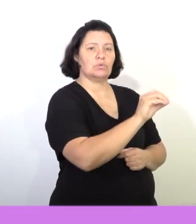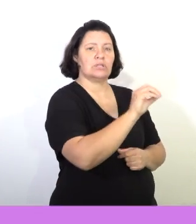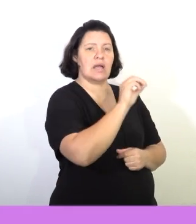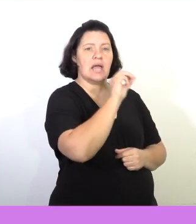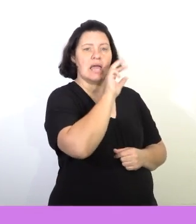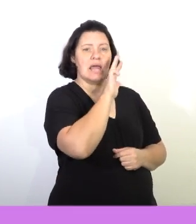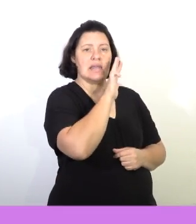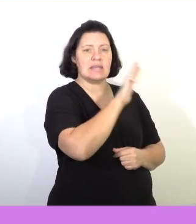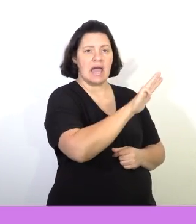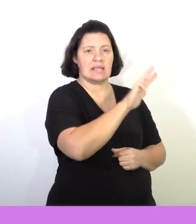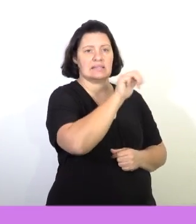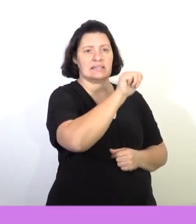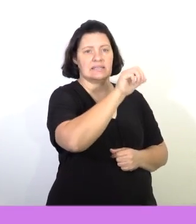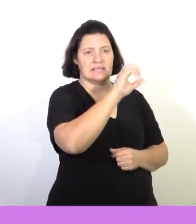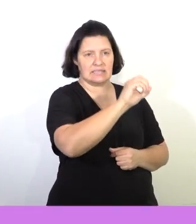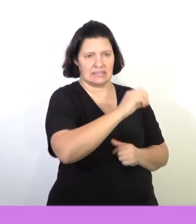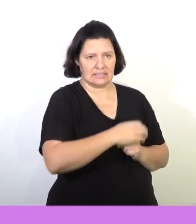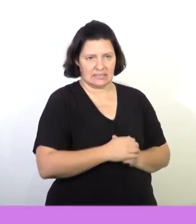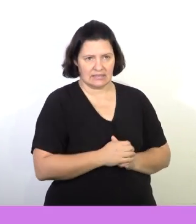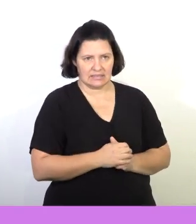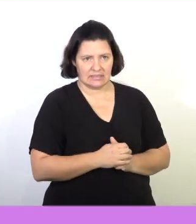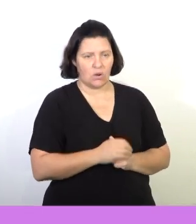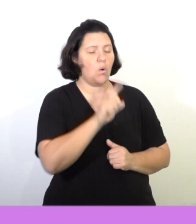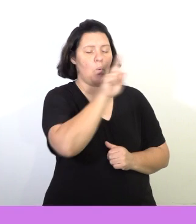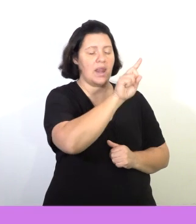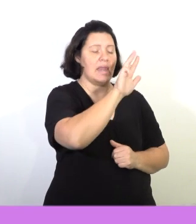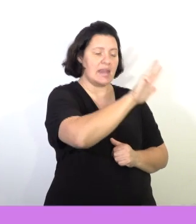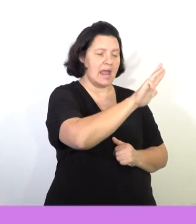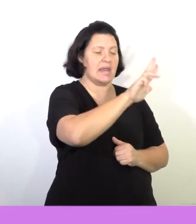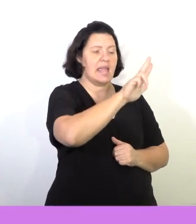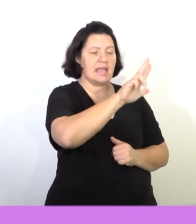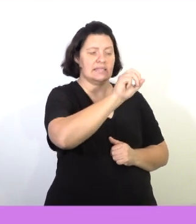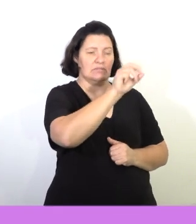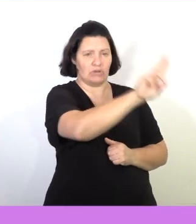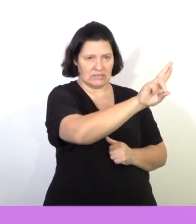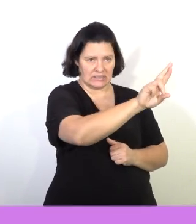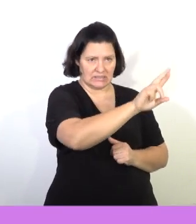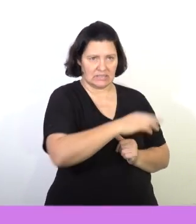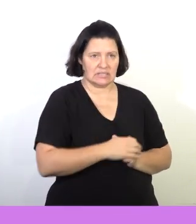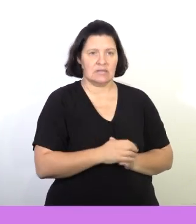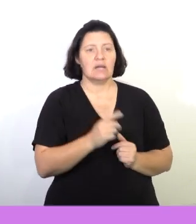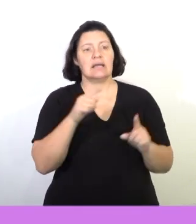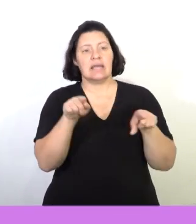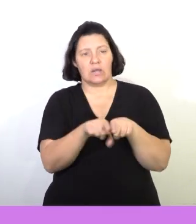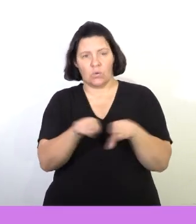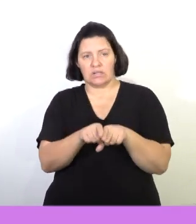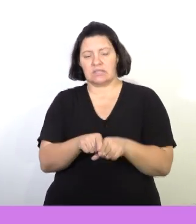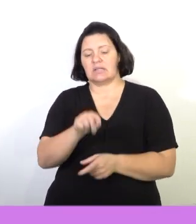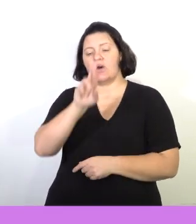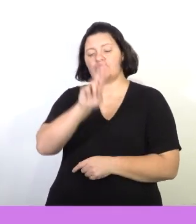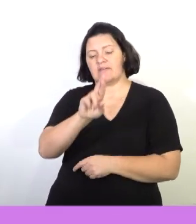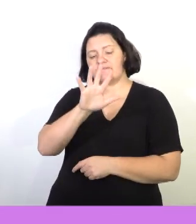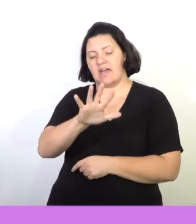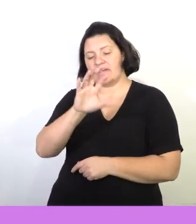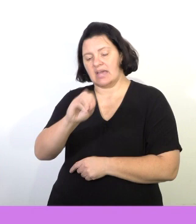cost, it is now going to be replaced by that 980, which will be equals